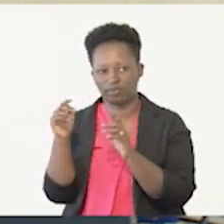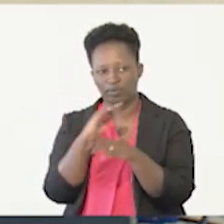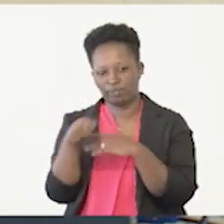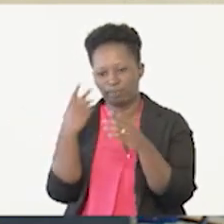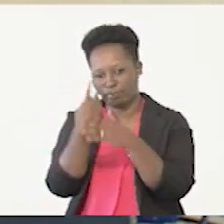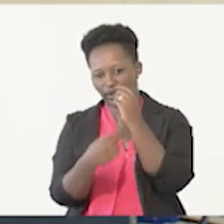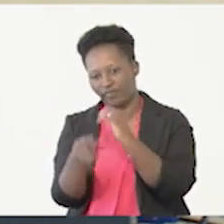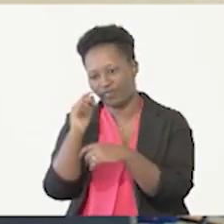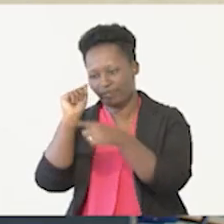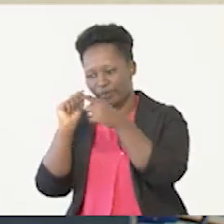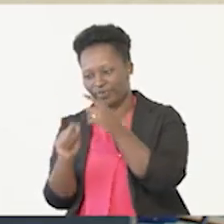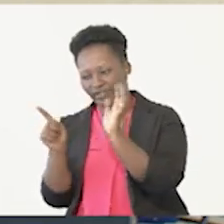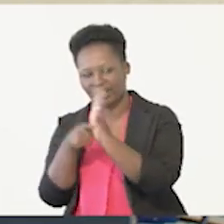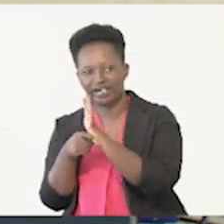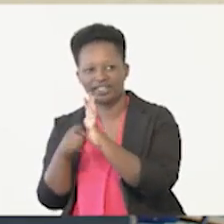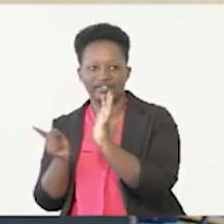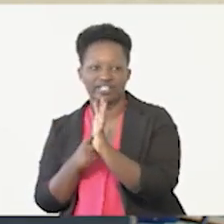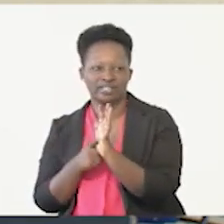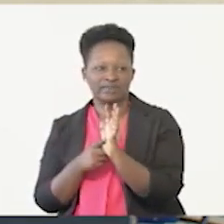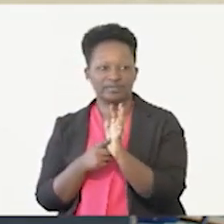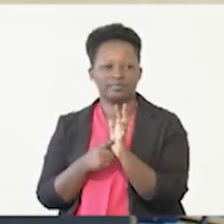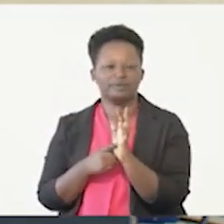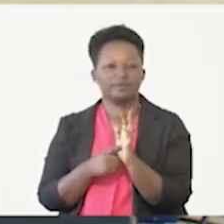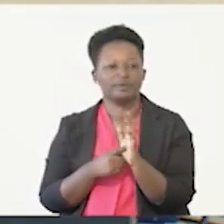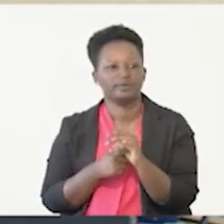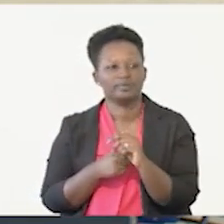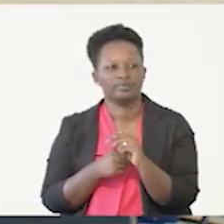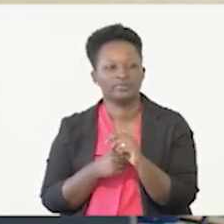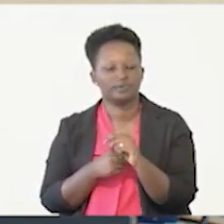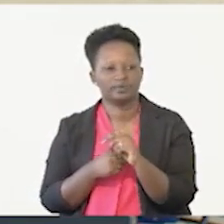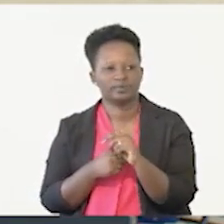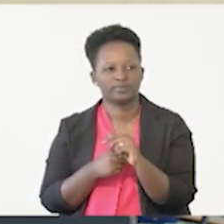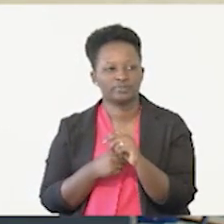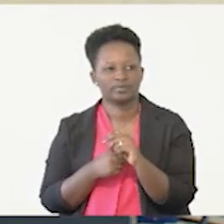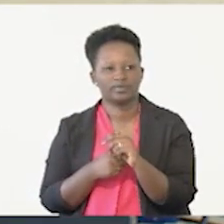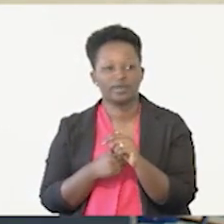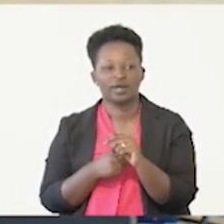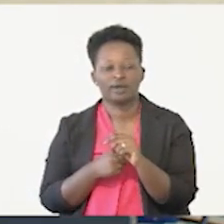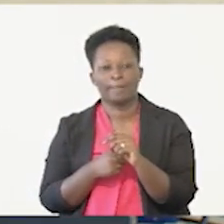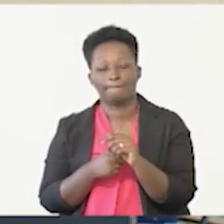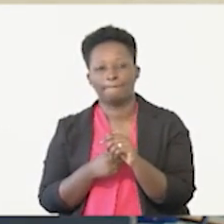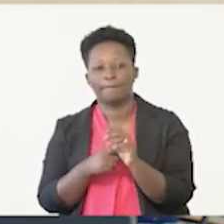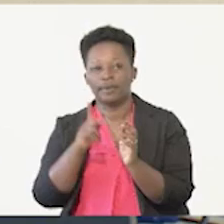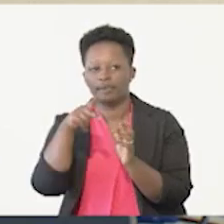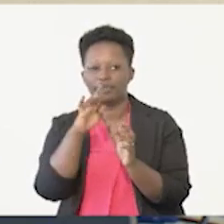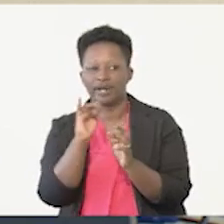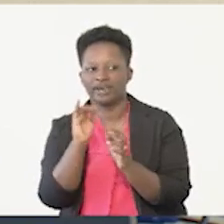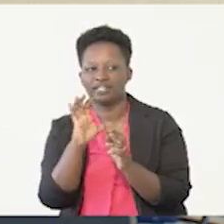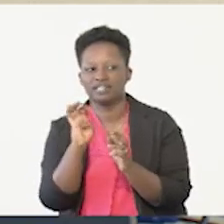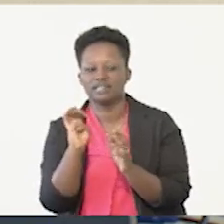negative 0.2 P. Negative 0.2 P. So what will be our price now? So our